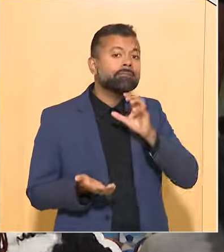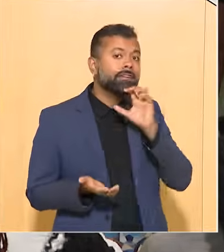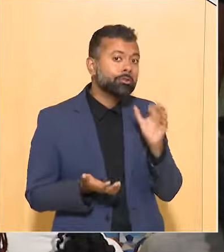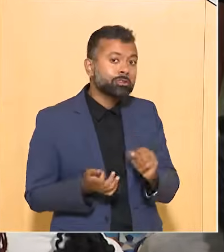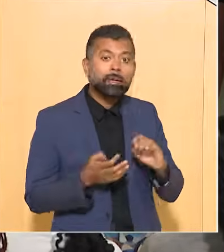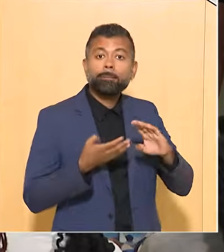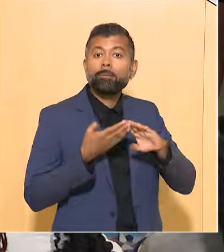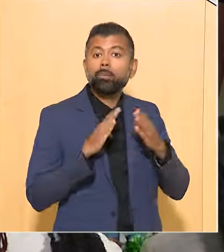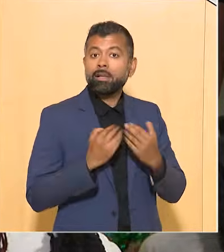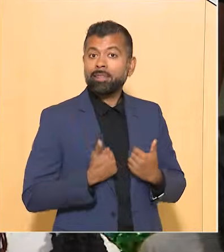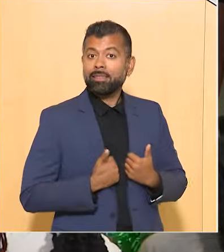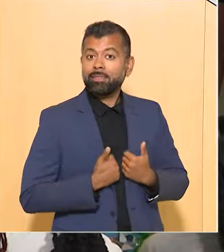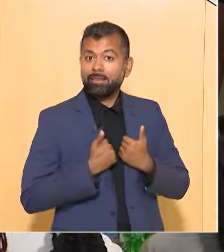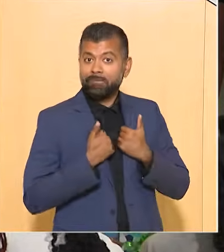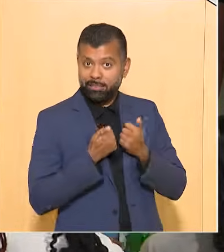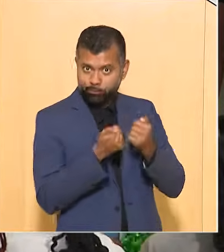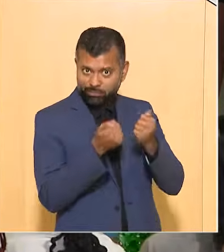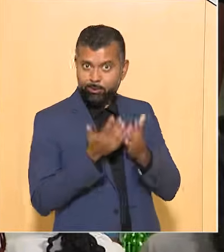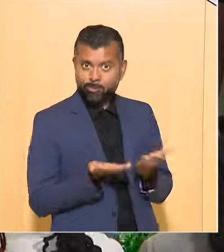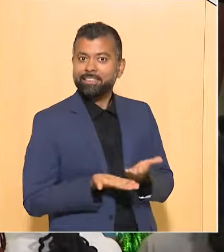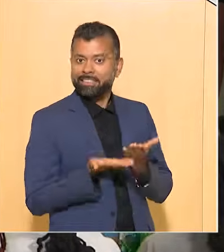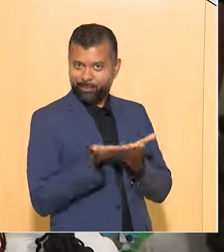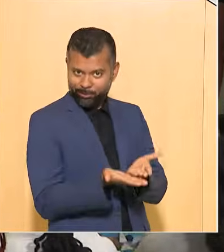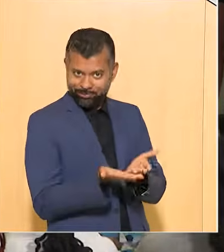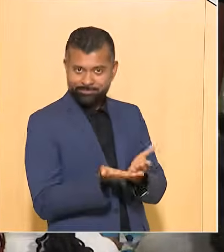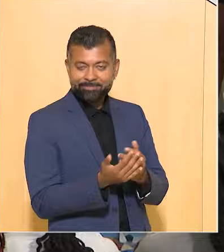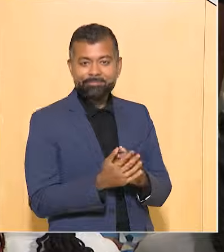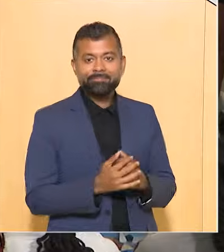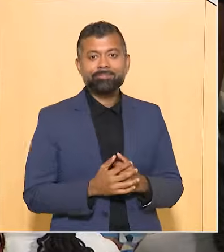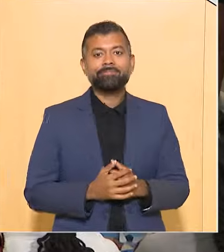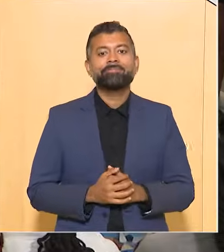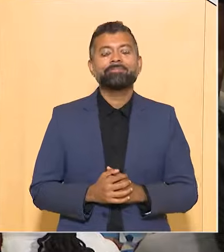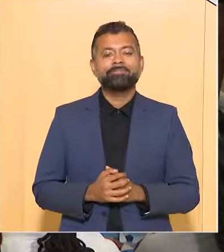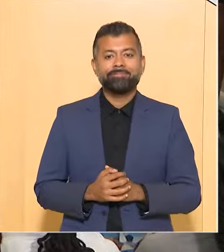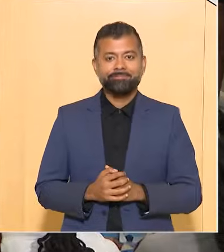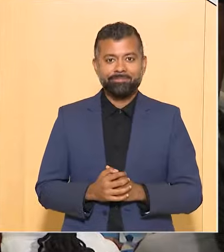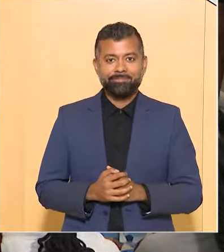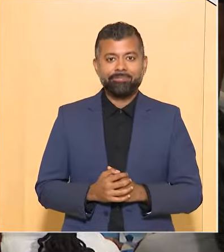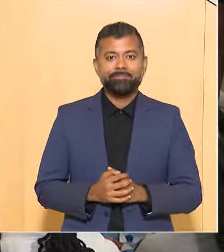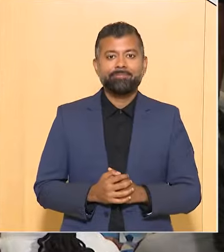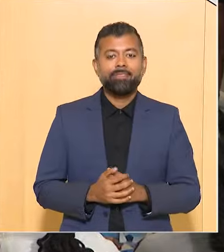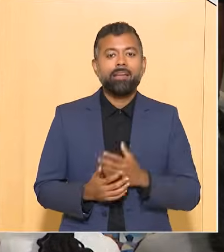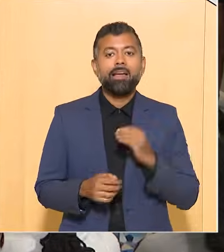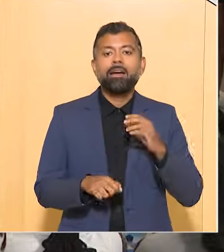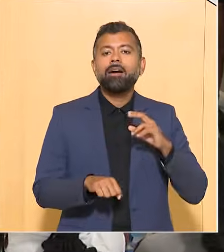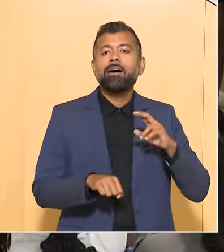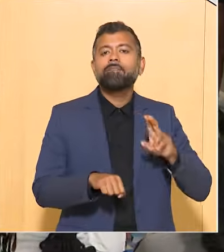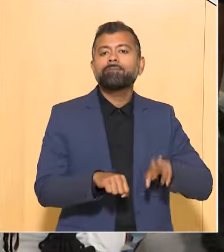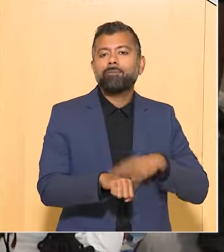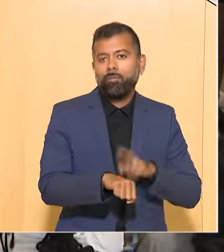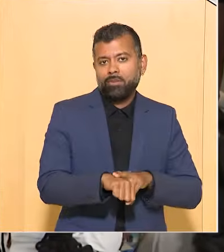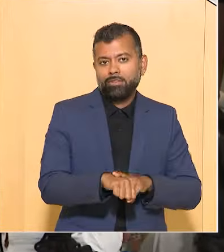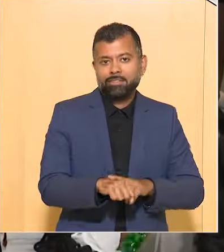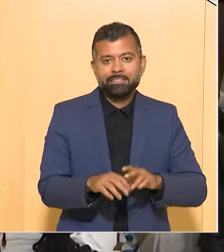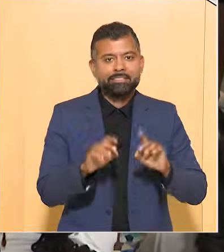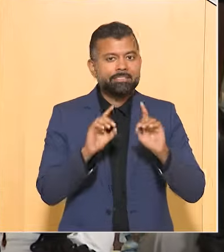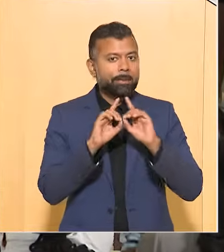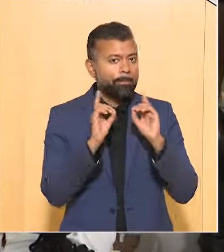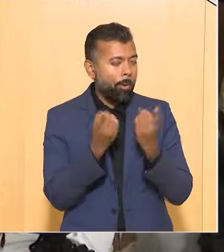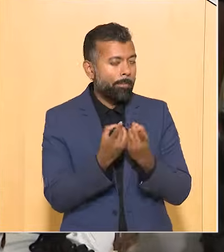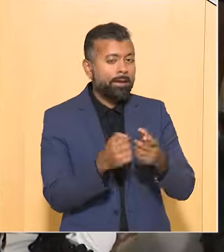Living director, and of course, the director of DOES, Dr.